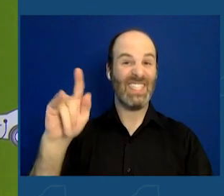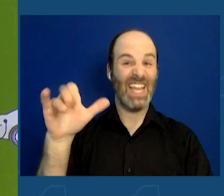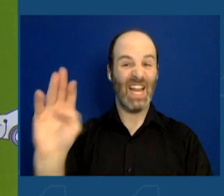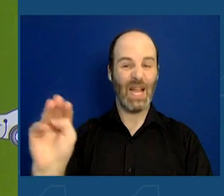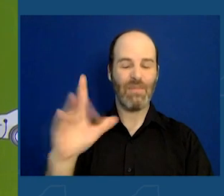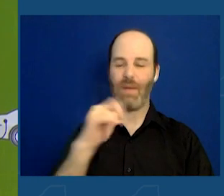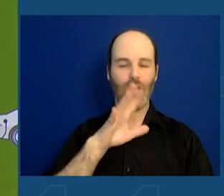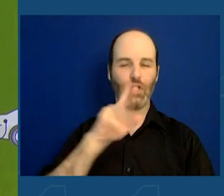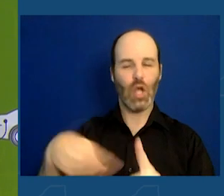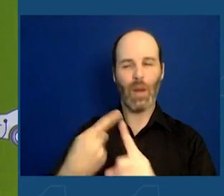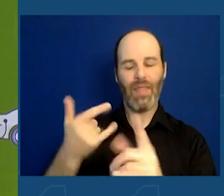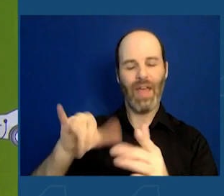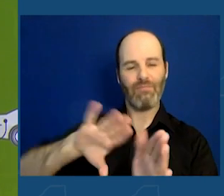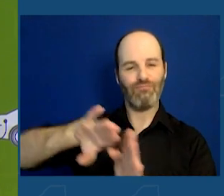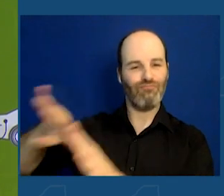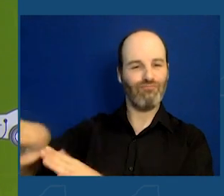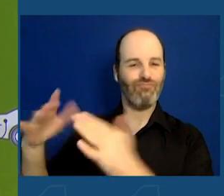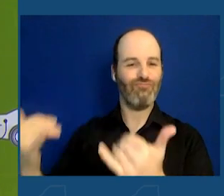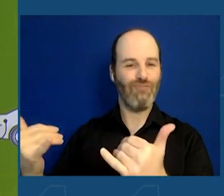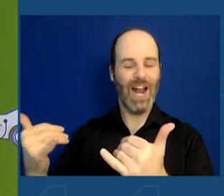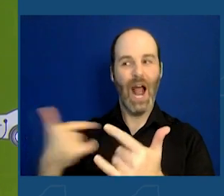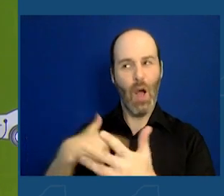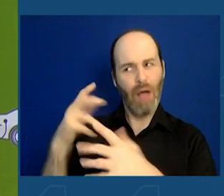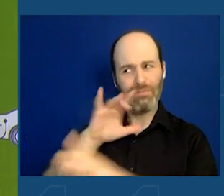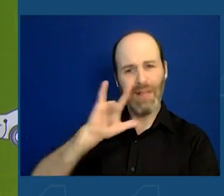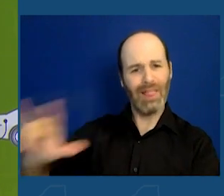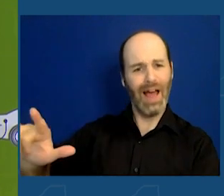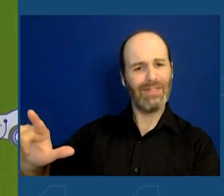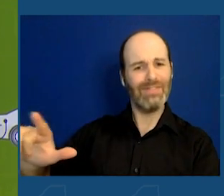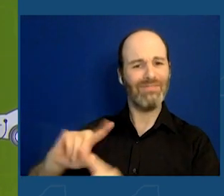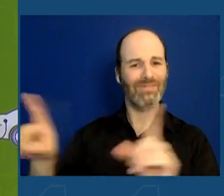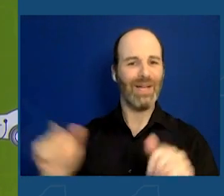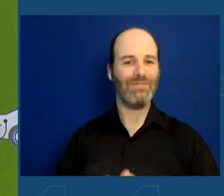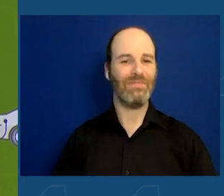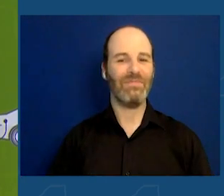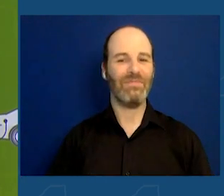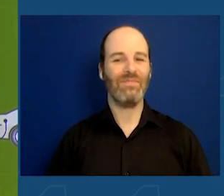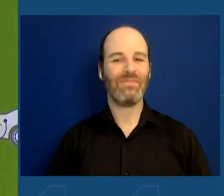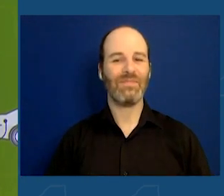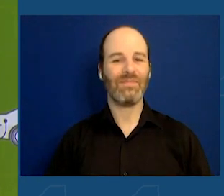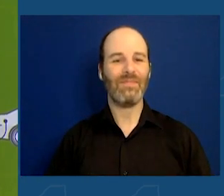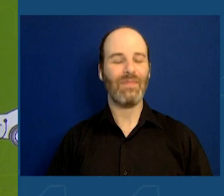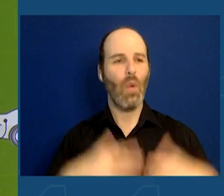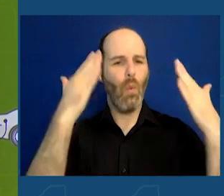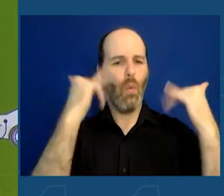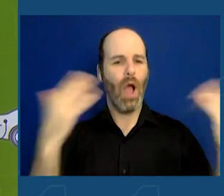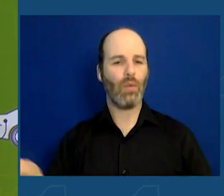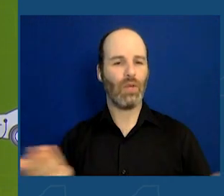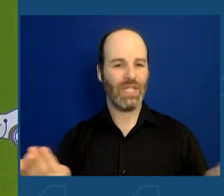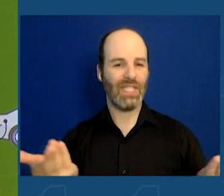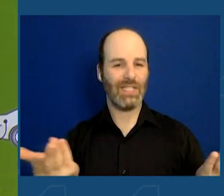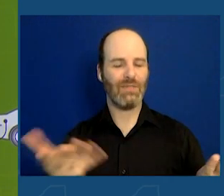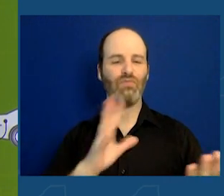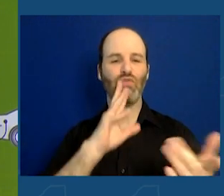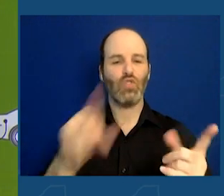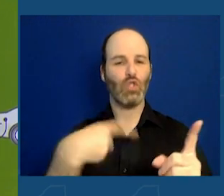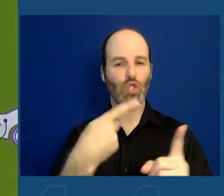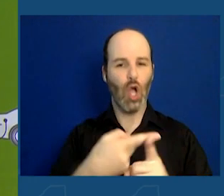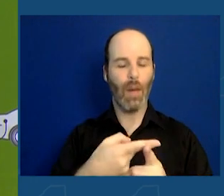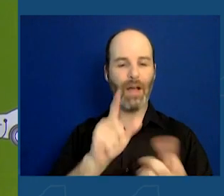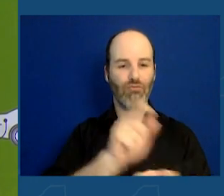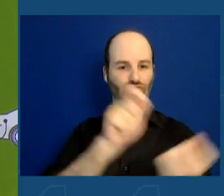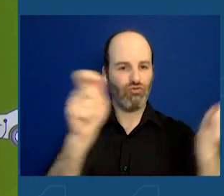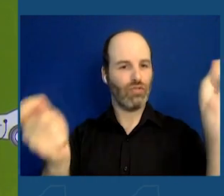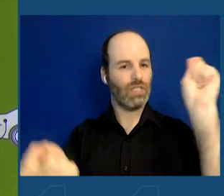But I love them. But why we're back here is talk about a transformation